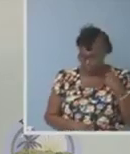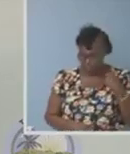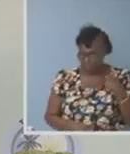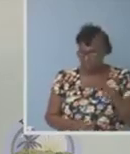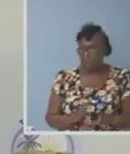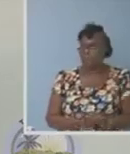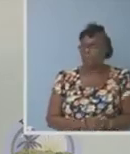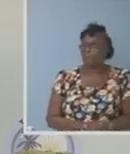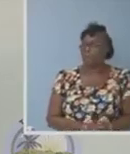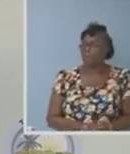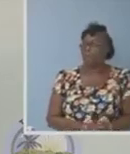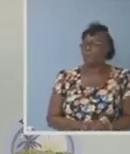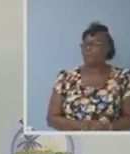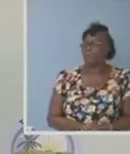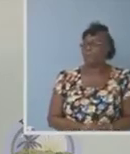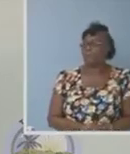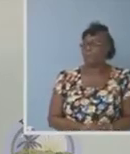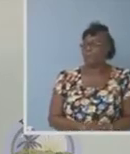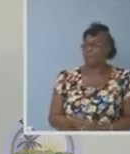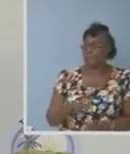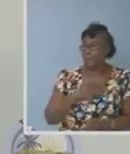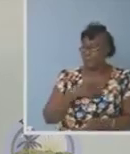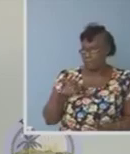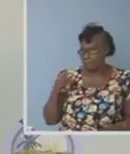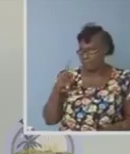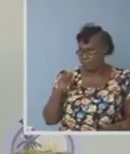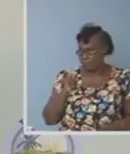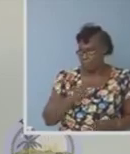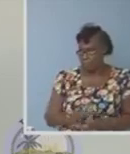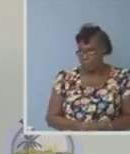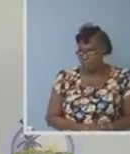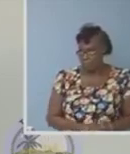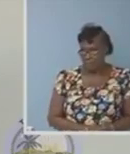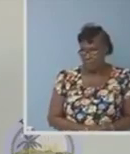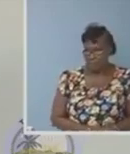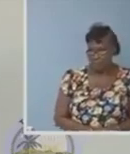to Tobago and tourism. Thank you.